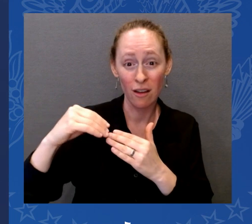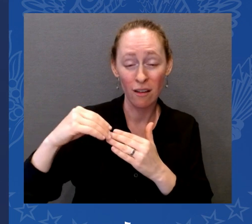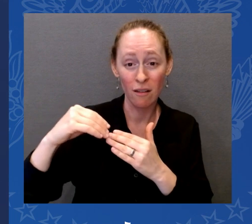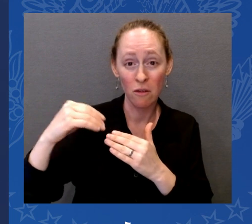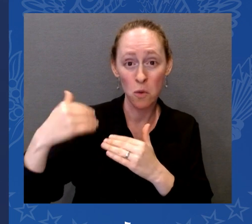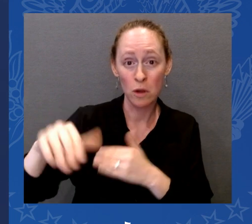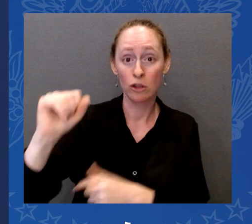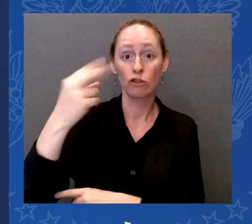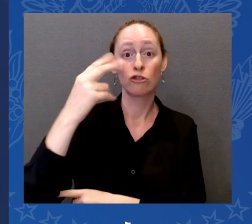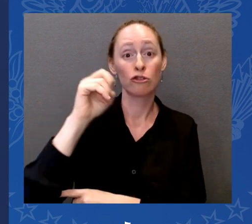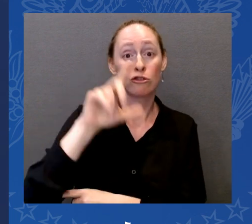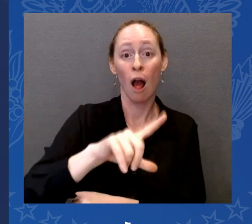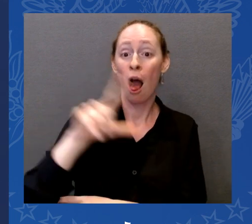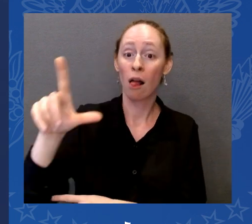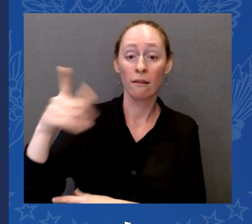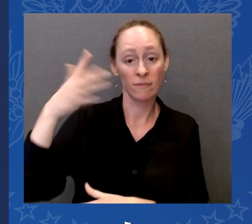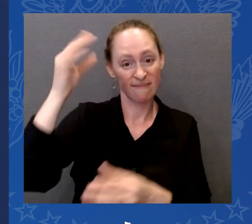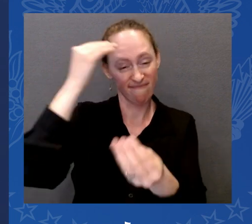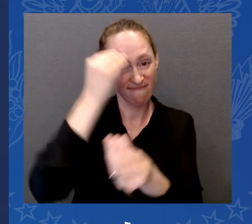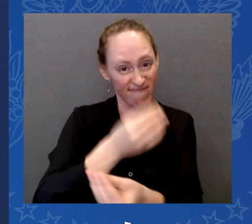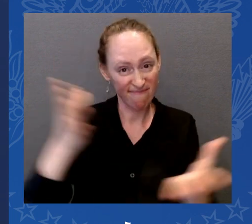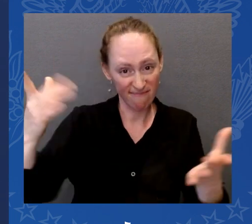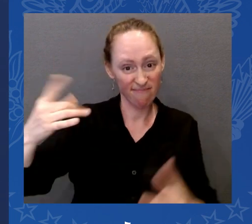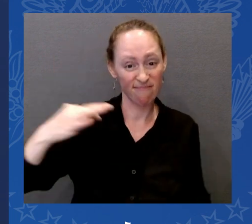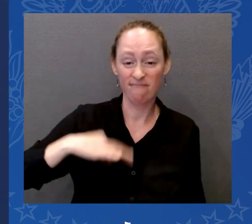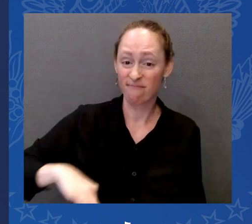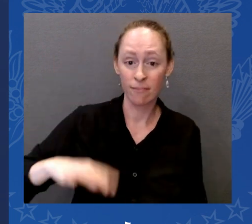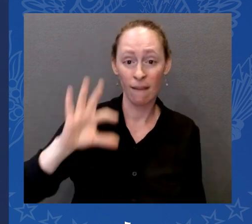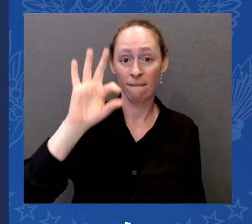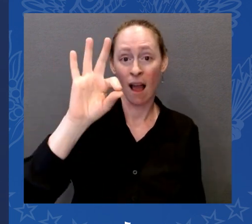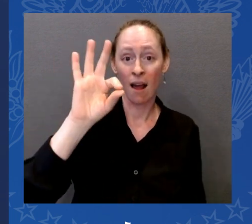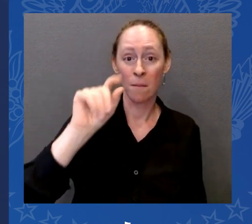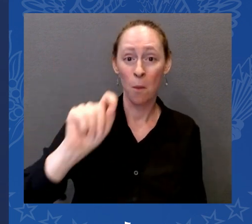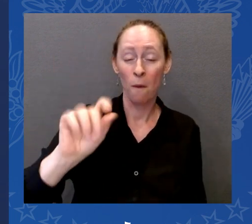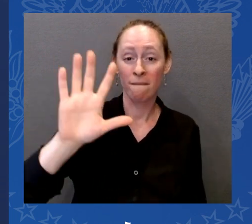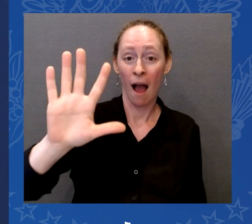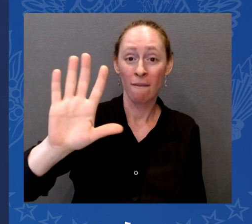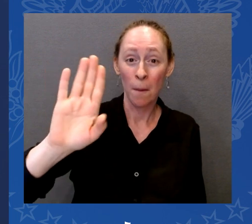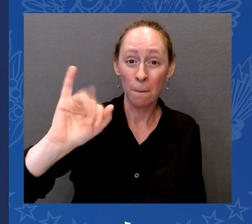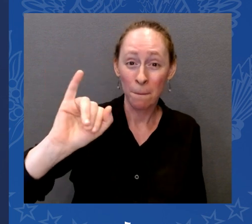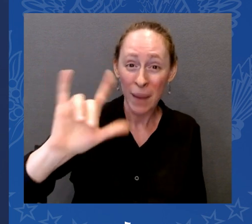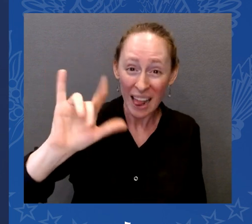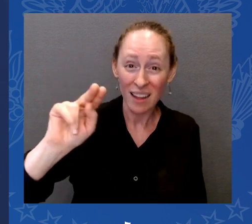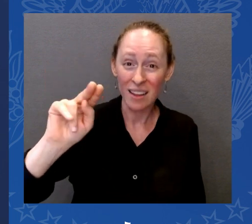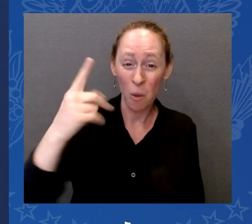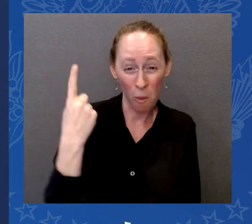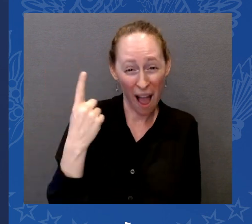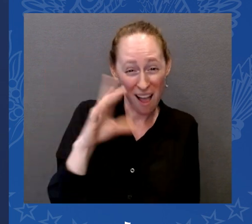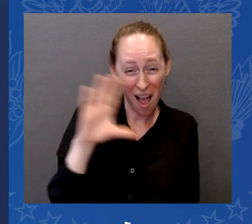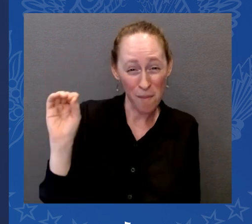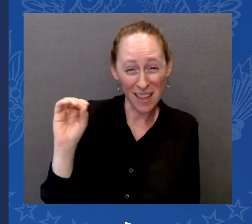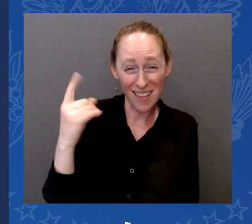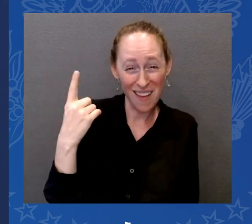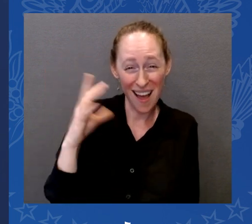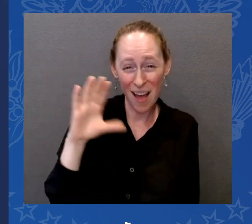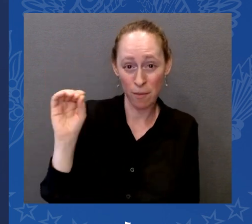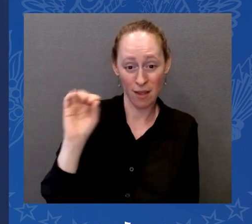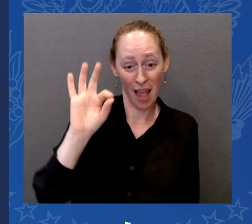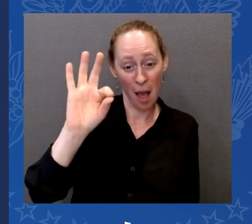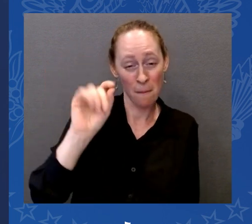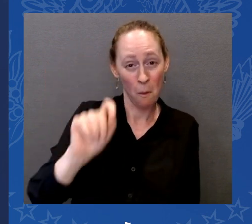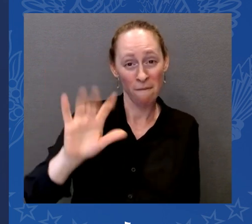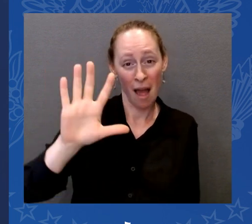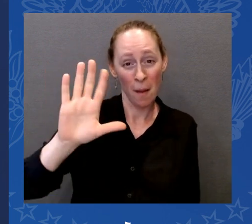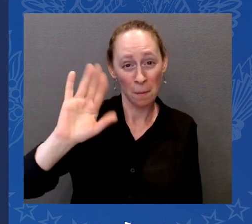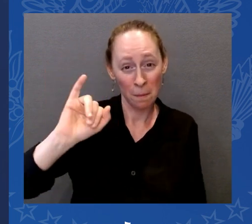billion in profits in the third quarter. $9.5 billion. That's more than twice of what they made in the third quarter